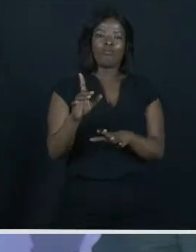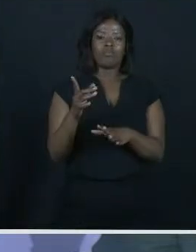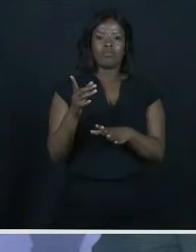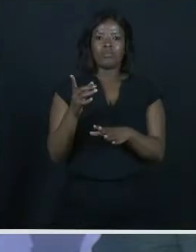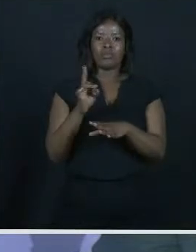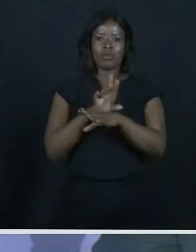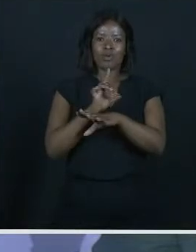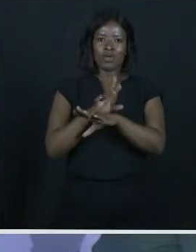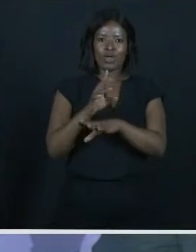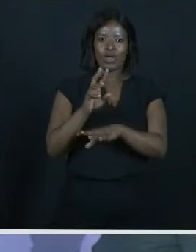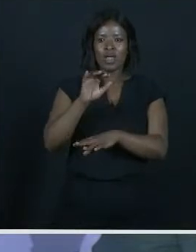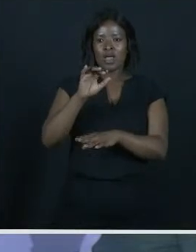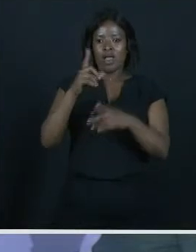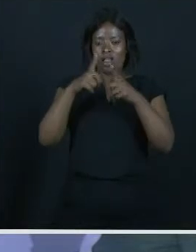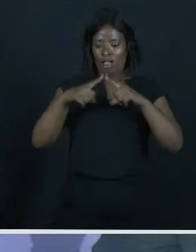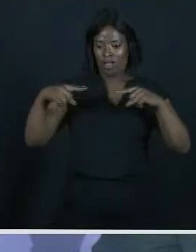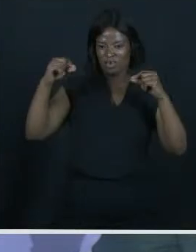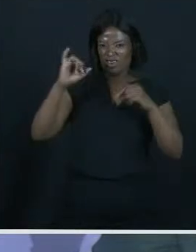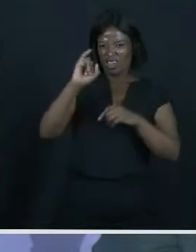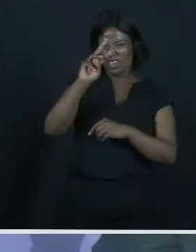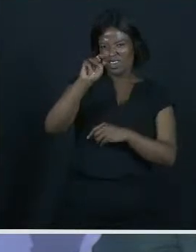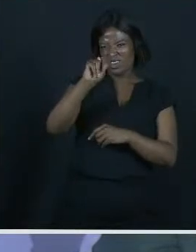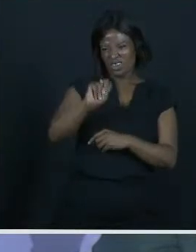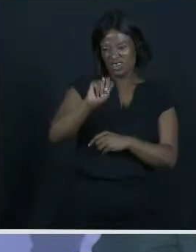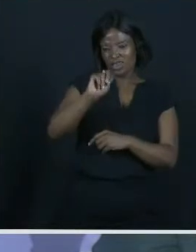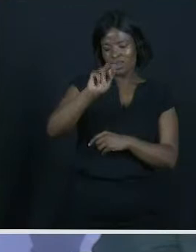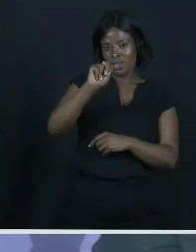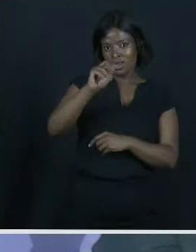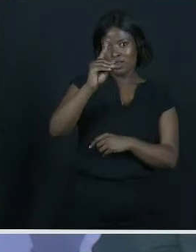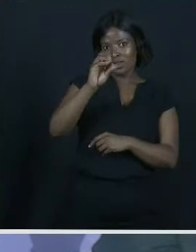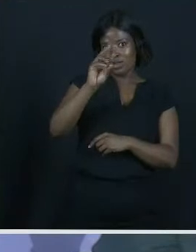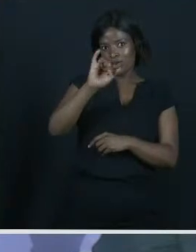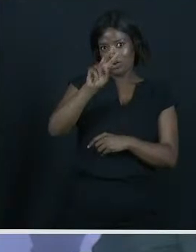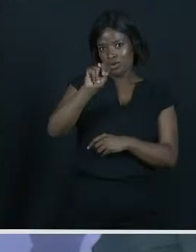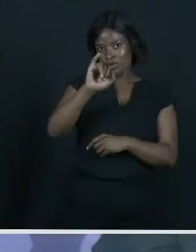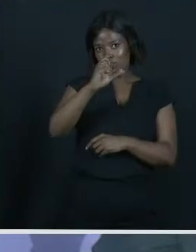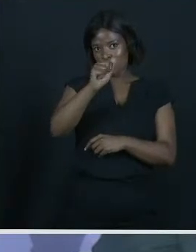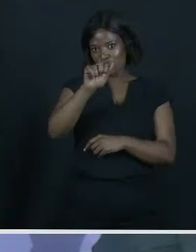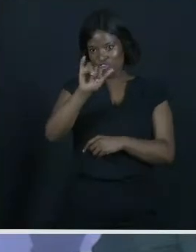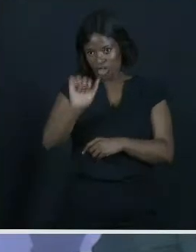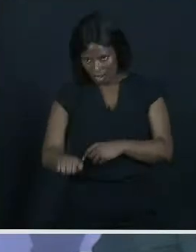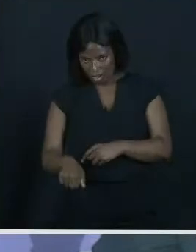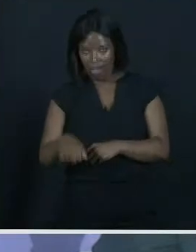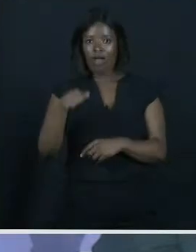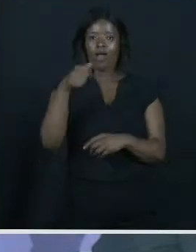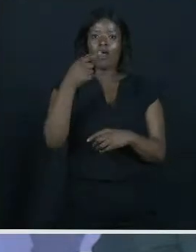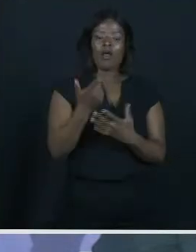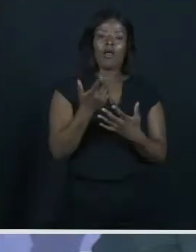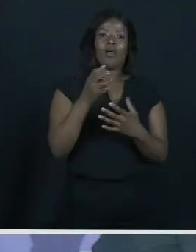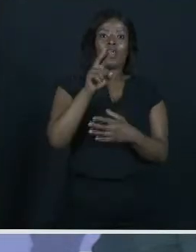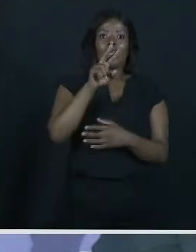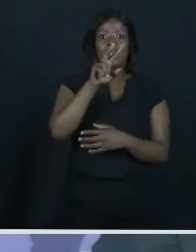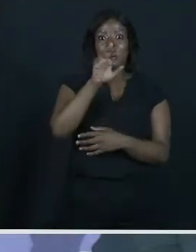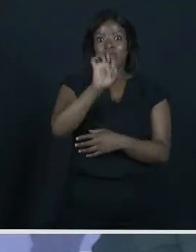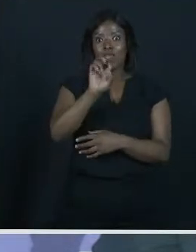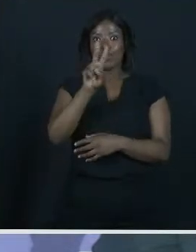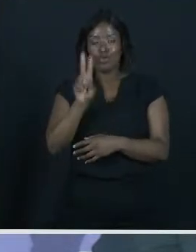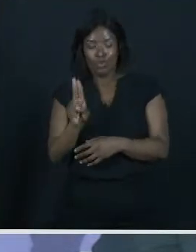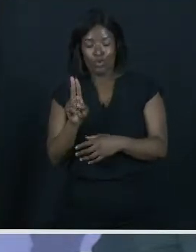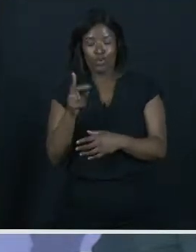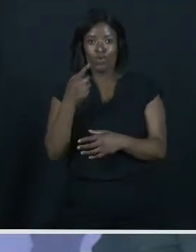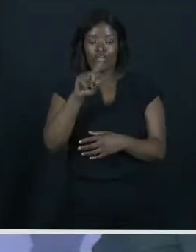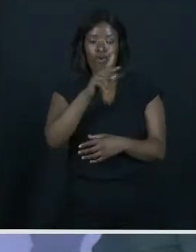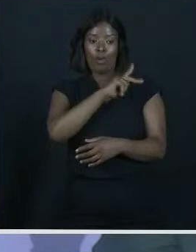to Indonesia and as head of economic cooperation at the EU delegate to India. The EU, as we heard earlier on